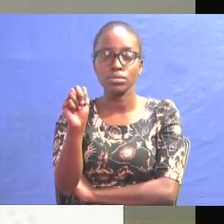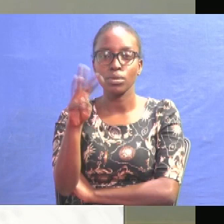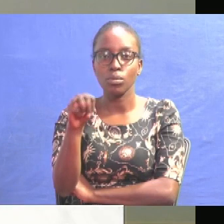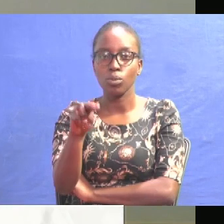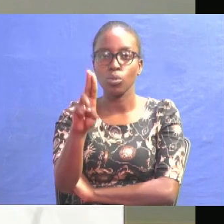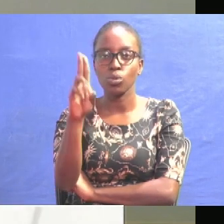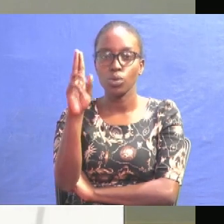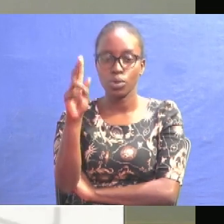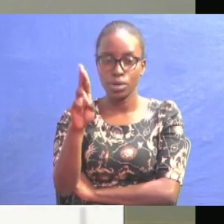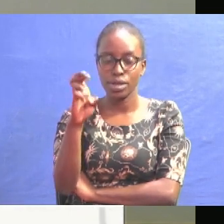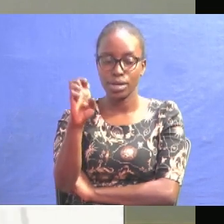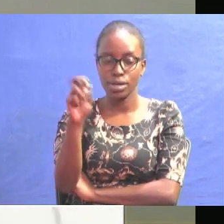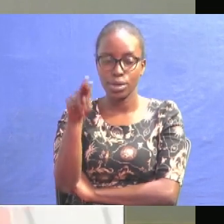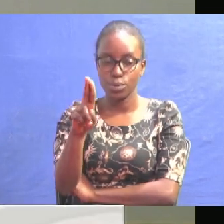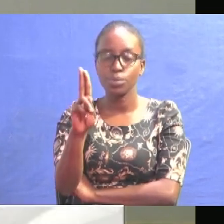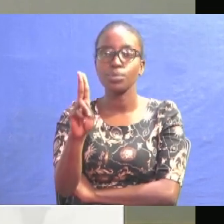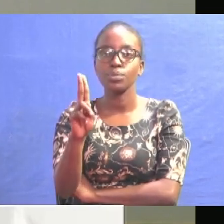time.